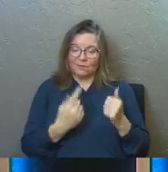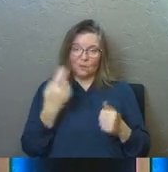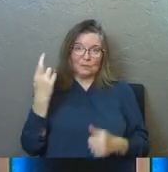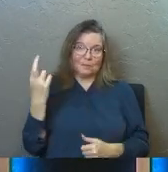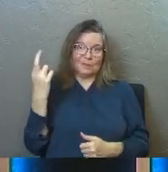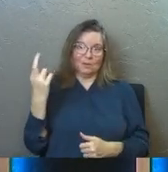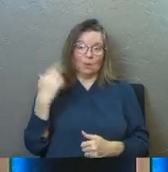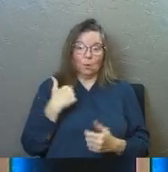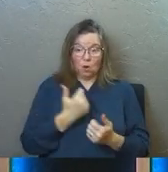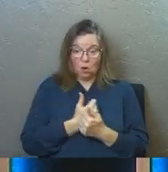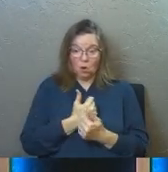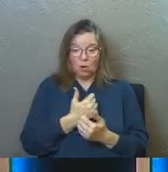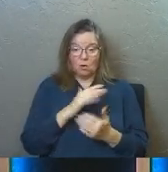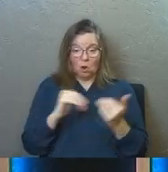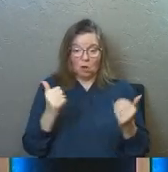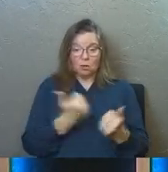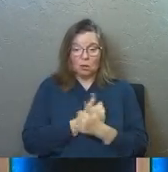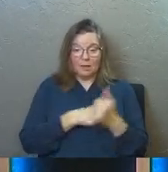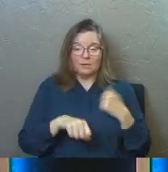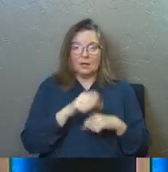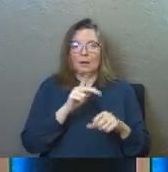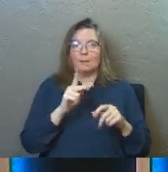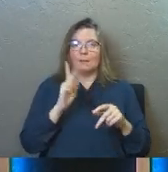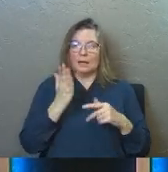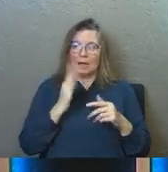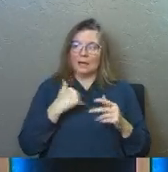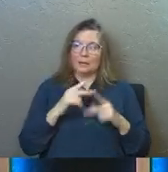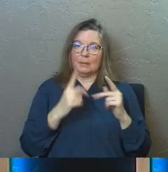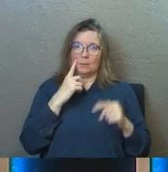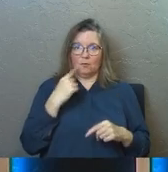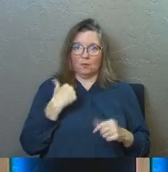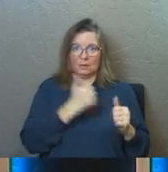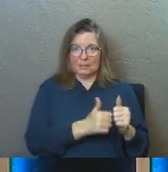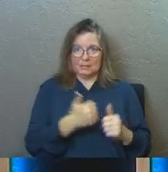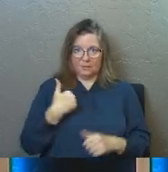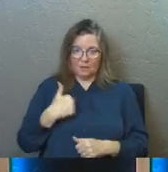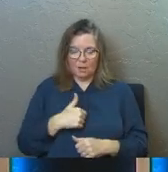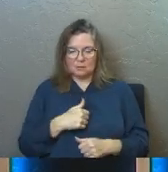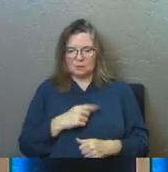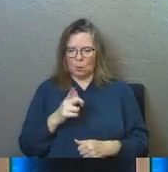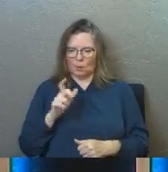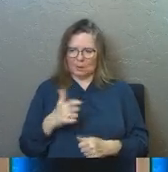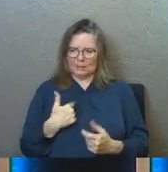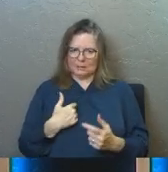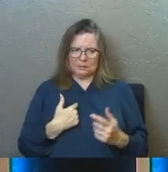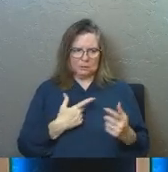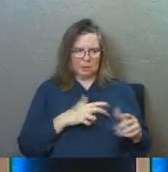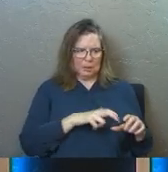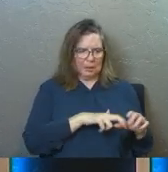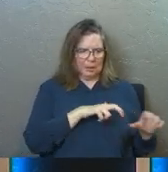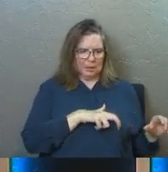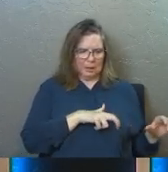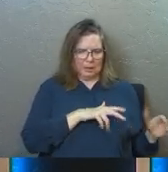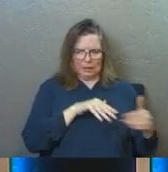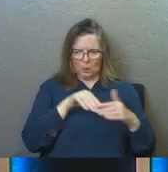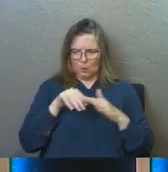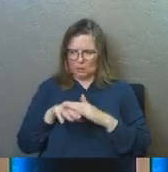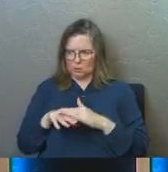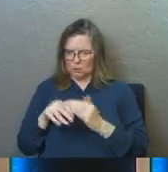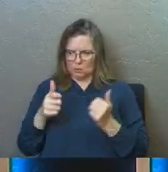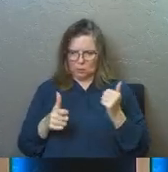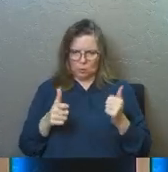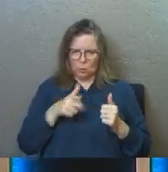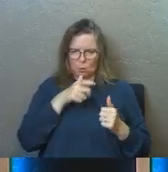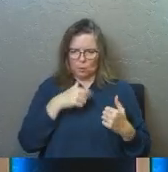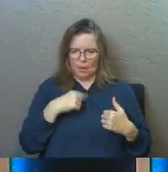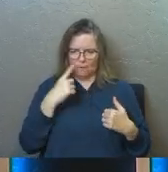best friend, right? We're called to love one another, but God has people for us. So asking God, what do I need to exit out of? What do I need to enter into, Lord?